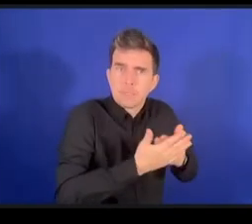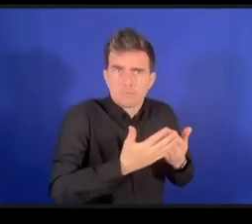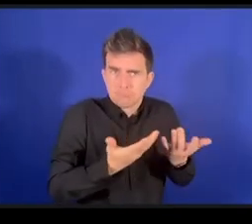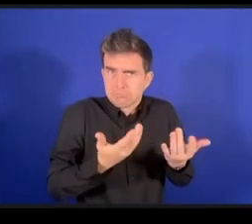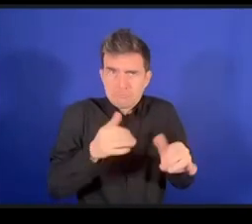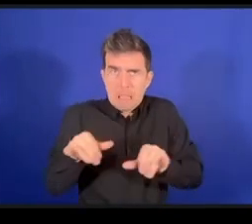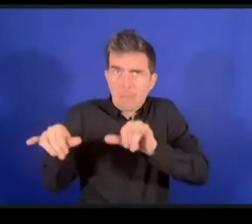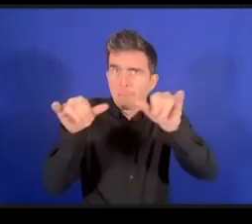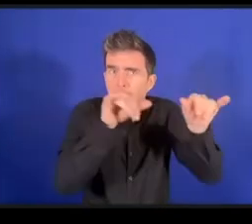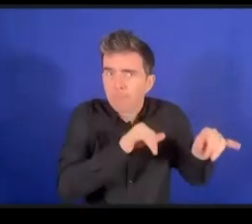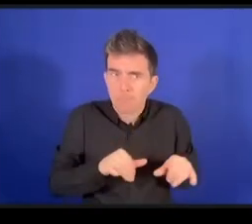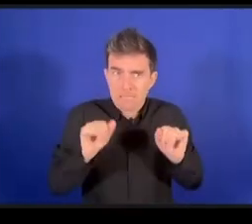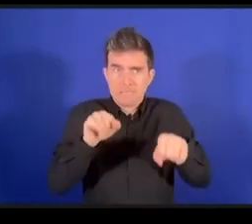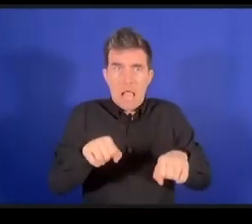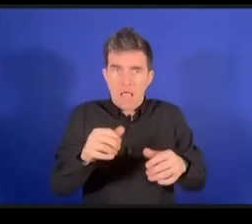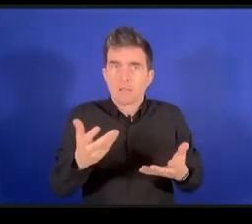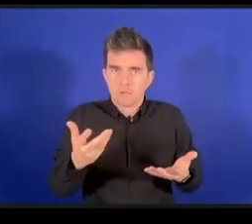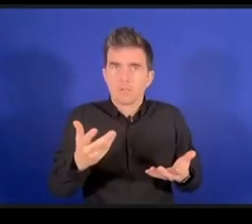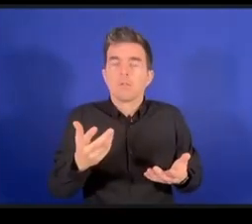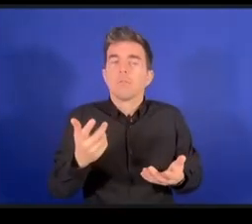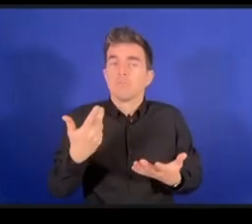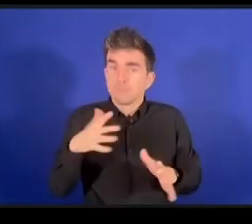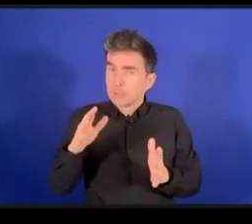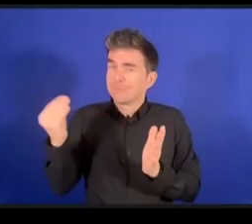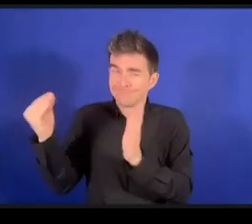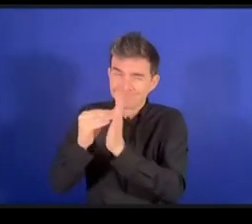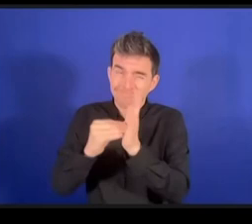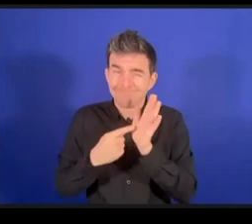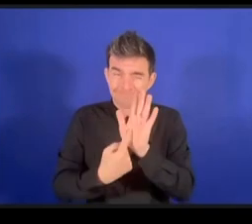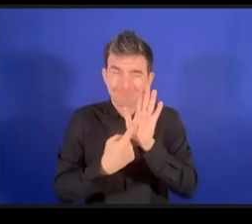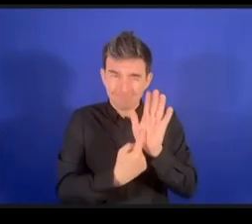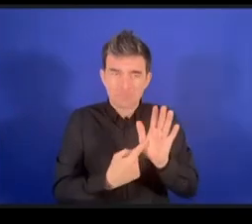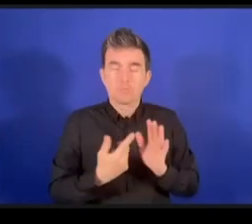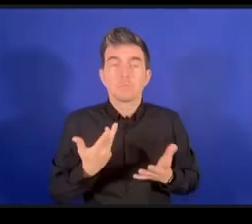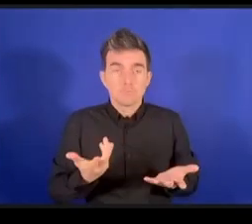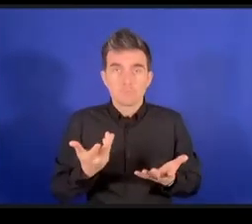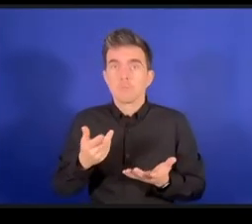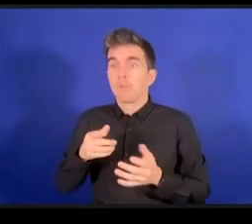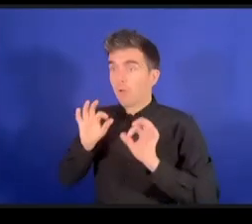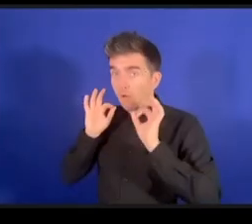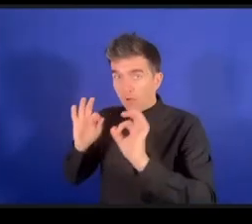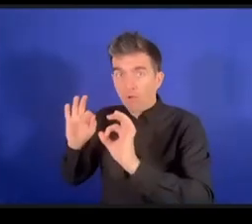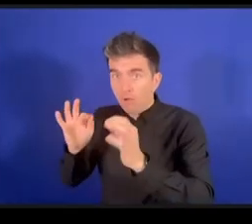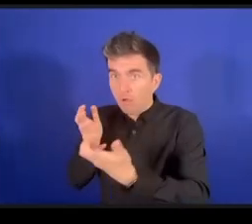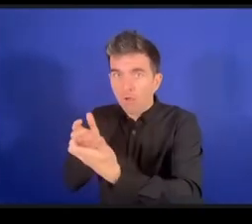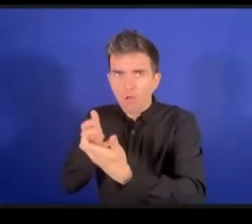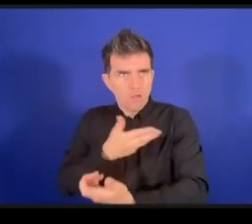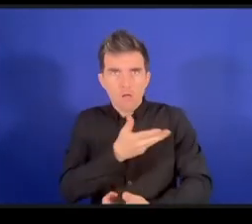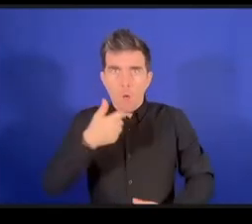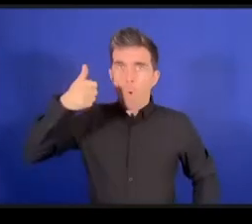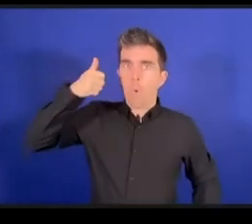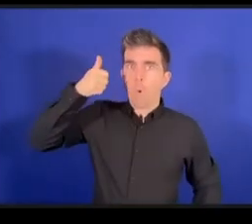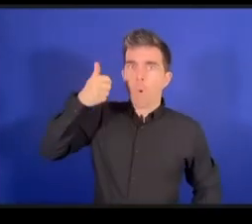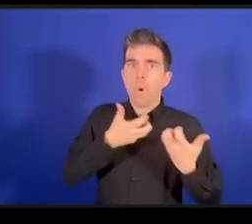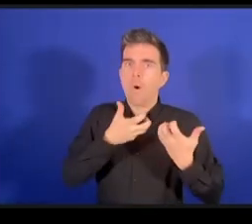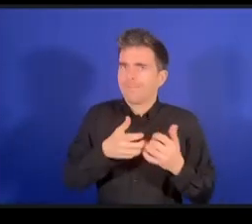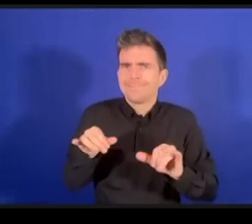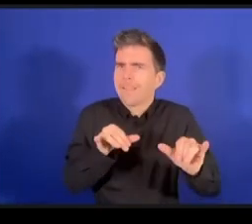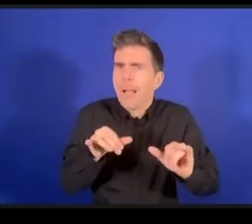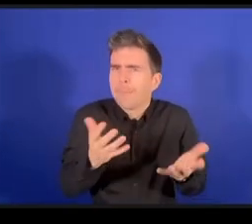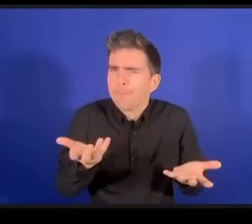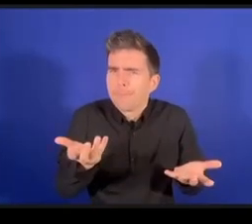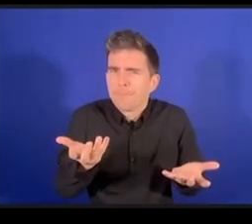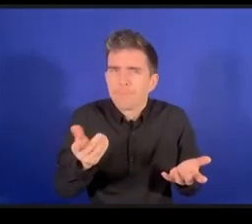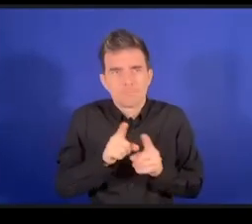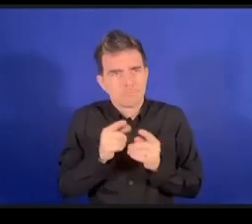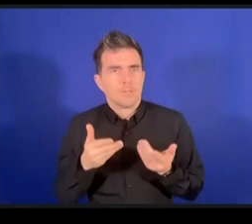Secondly, the Dynamic Coalition on Accessibility and Disability is ready to cooperate with any of the IGF